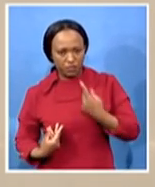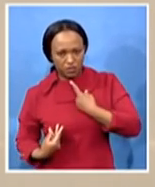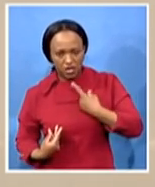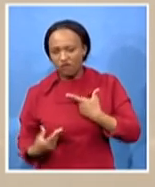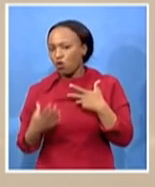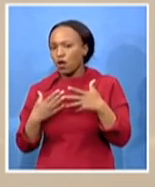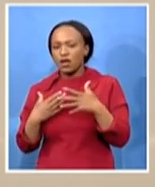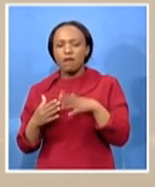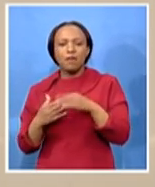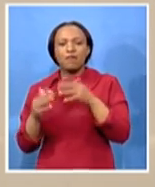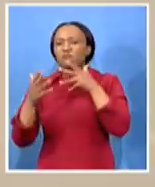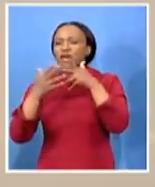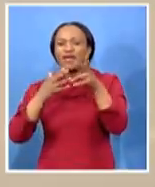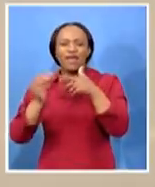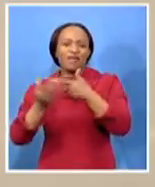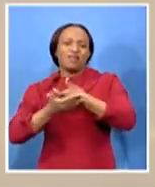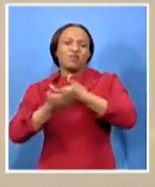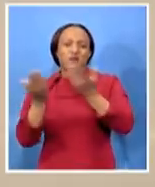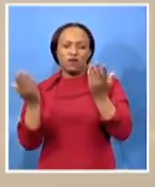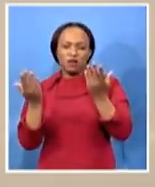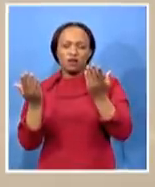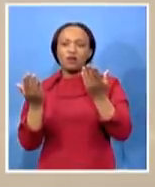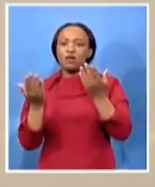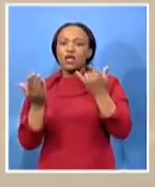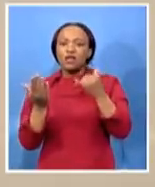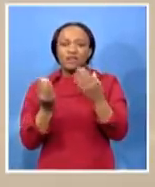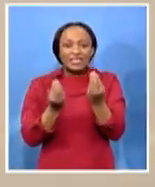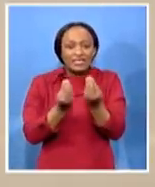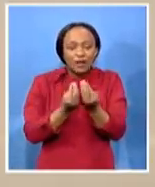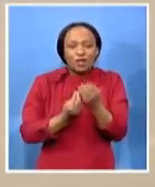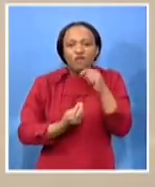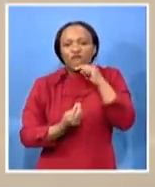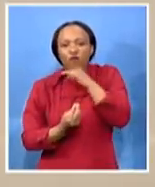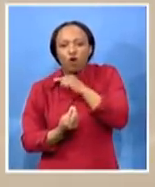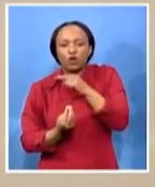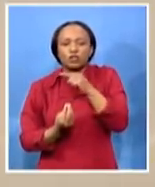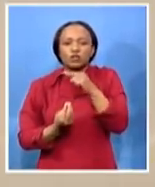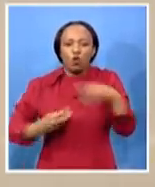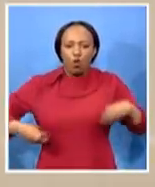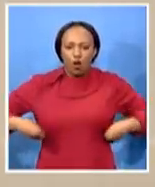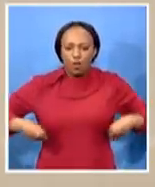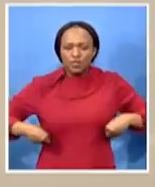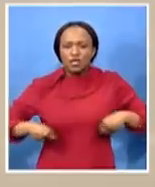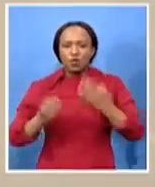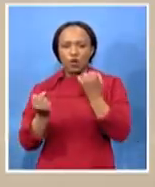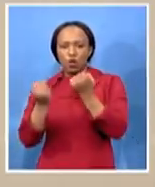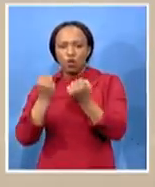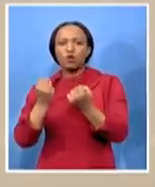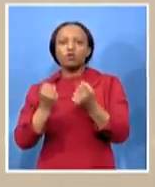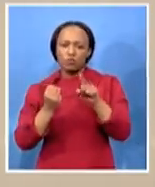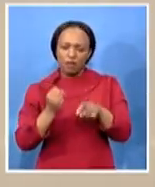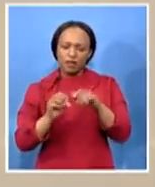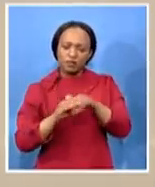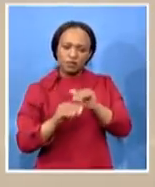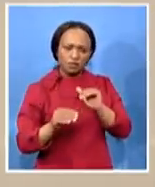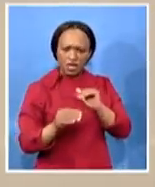if you've got a matter of fraud and corruption before the court, you should step aside. I'm not sure whether the president has got that matter or not, but if he has